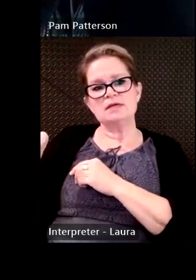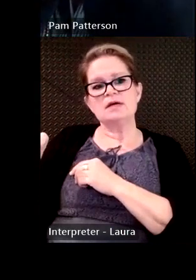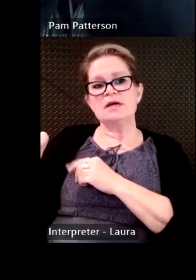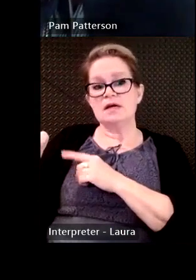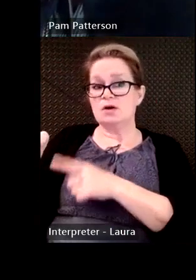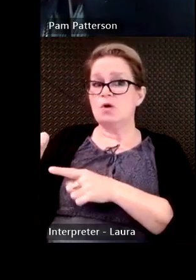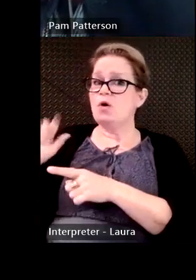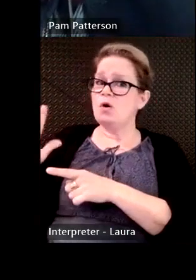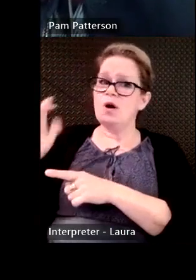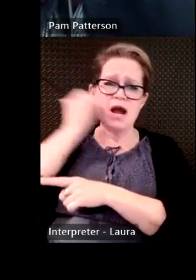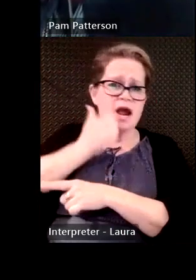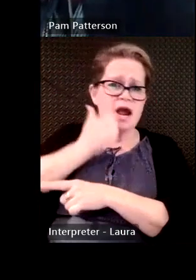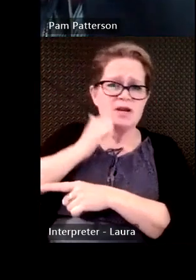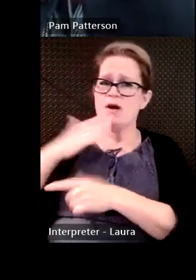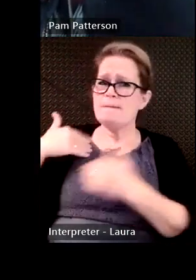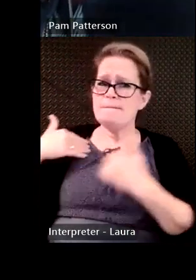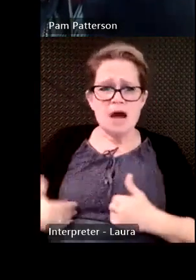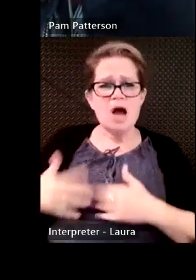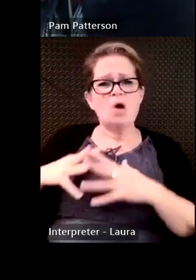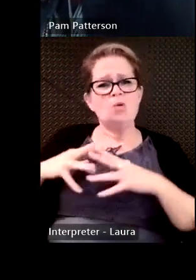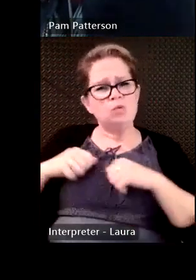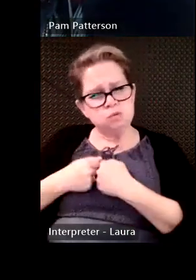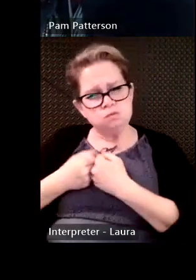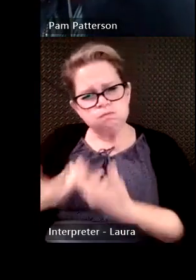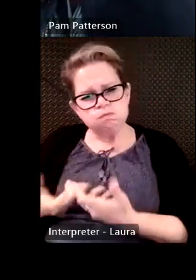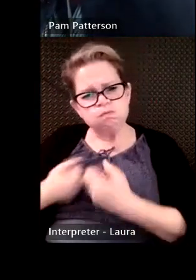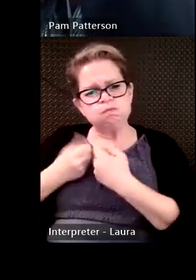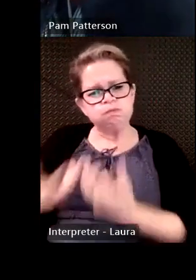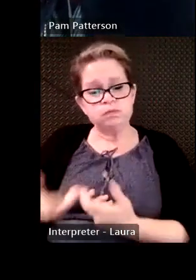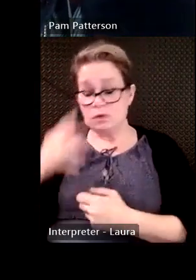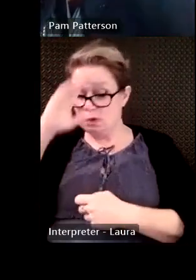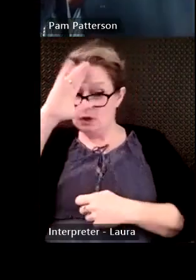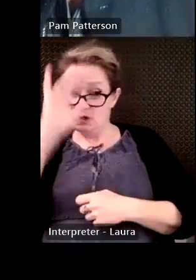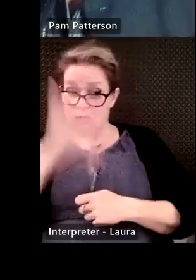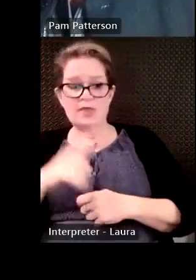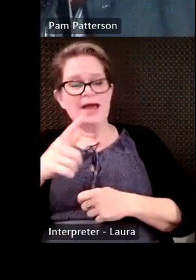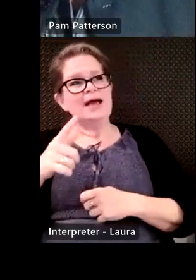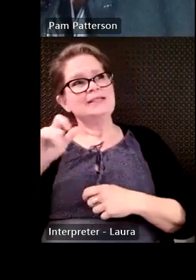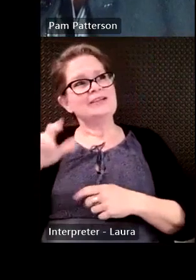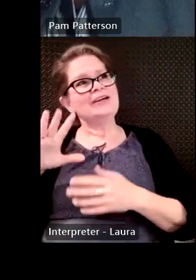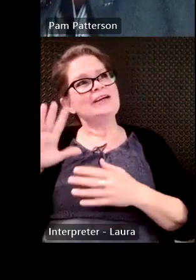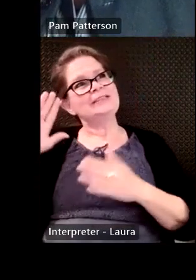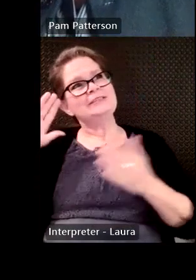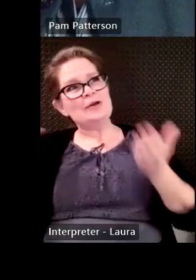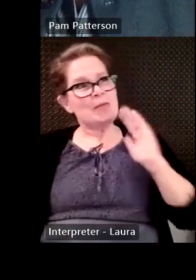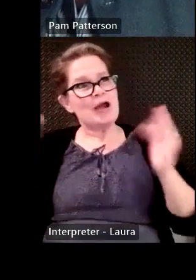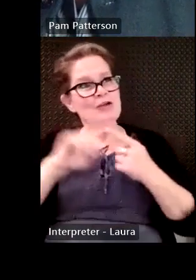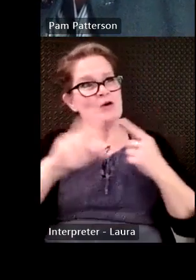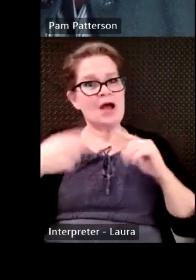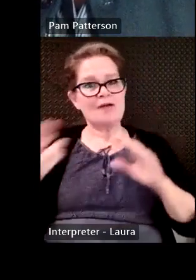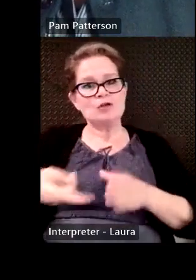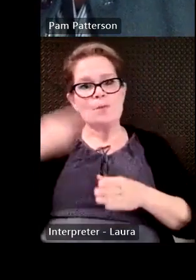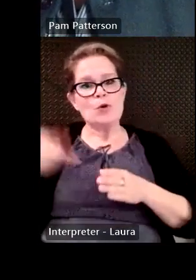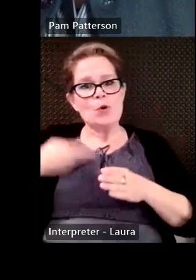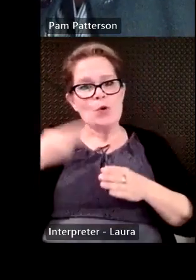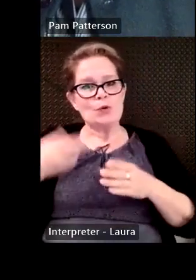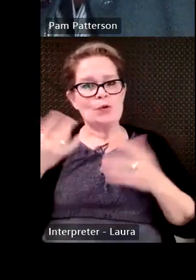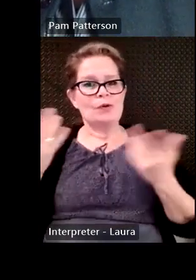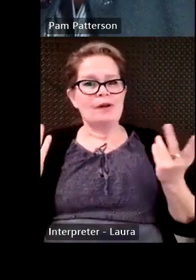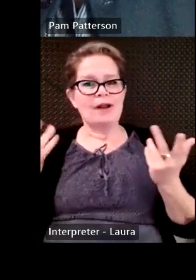individual who is ill or has a disability wakes up with a certain number of spoons that they can spend on the activities in their